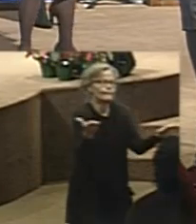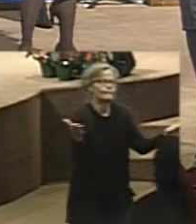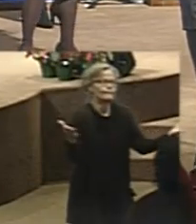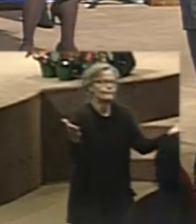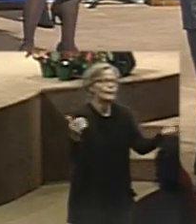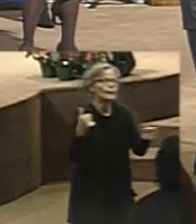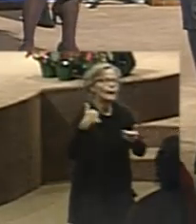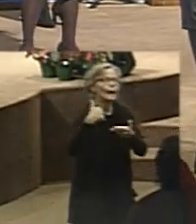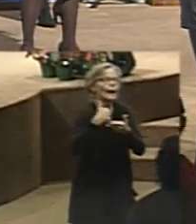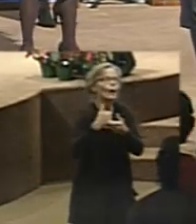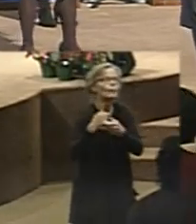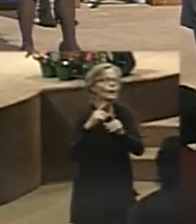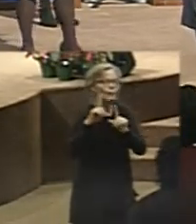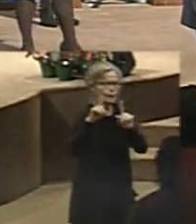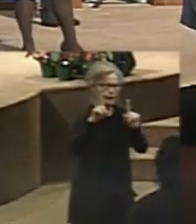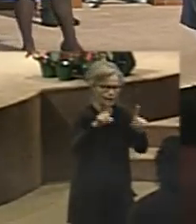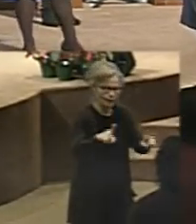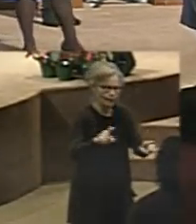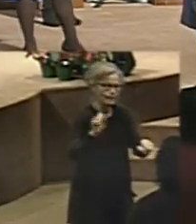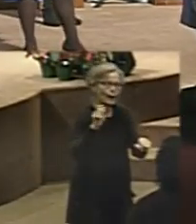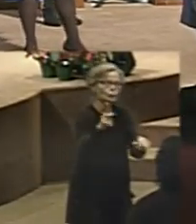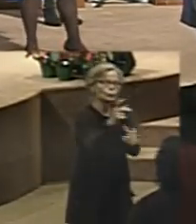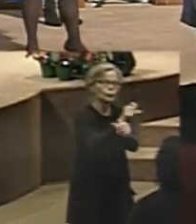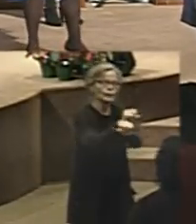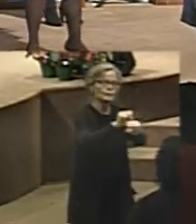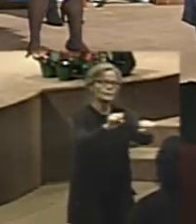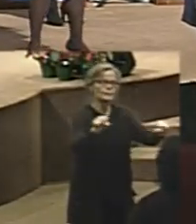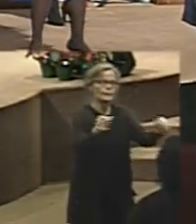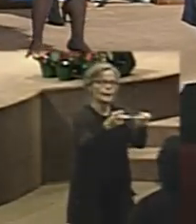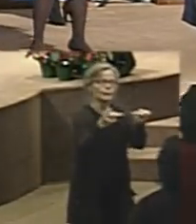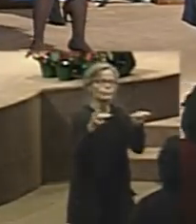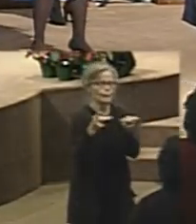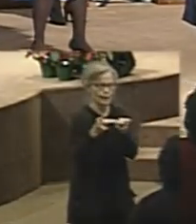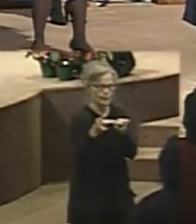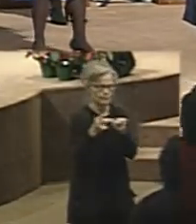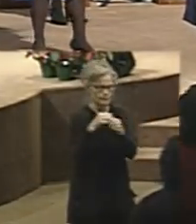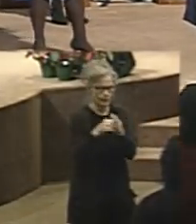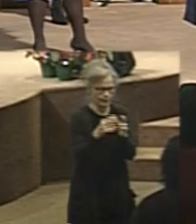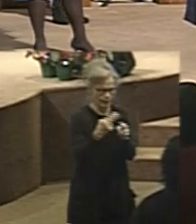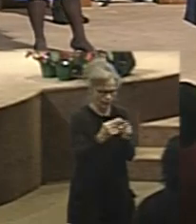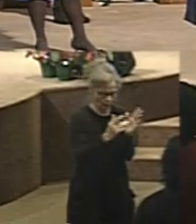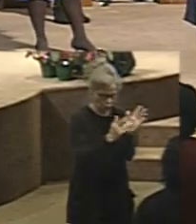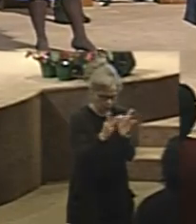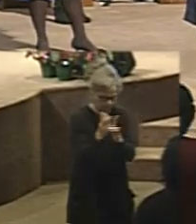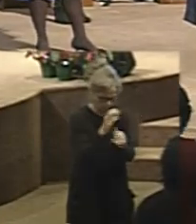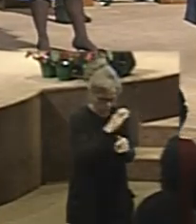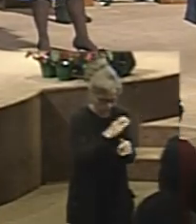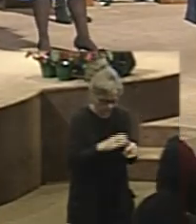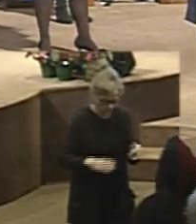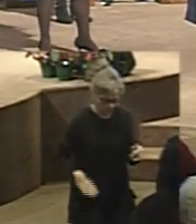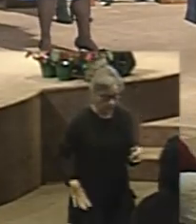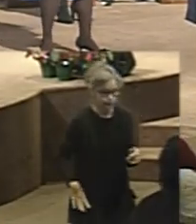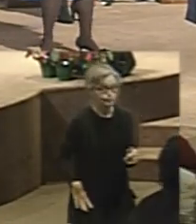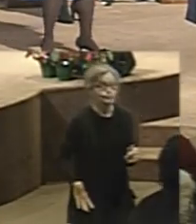home to this safe place. In the name of Jesus Christ.